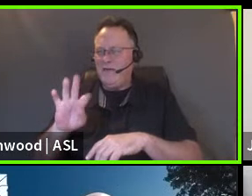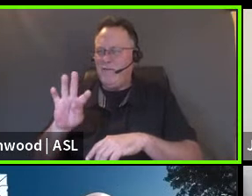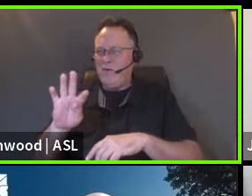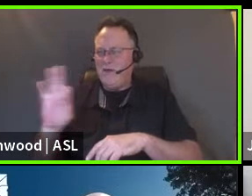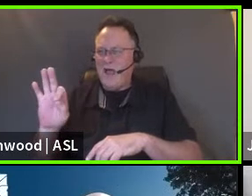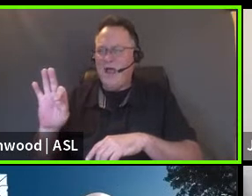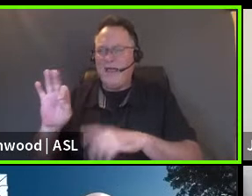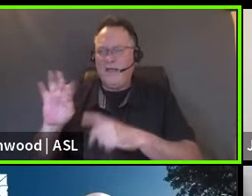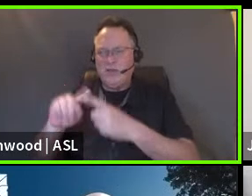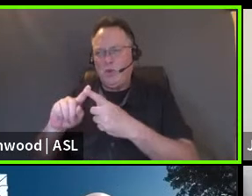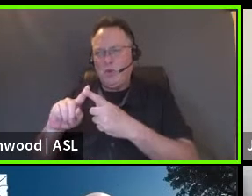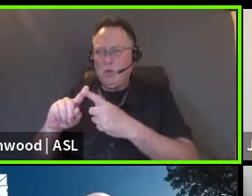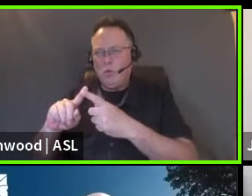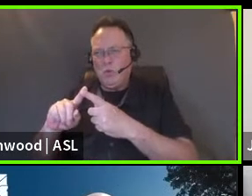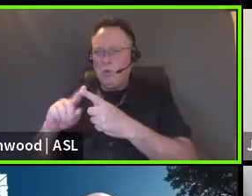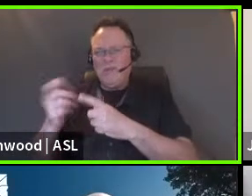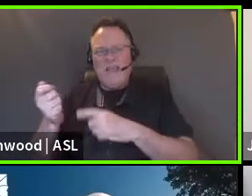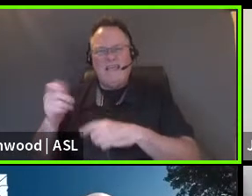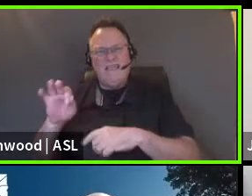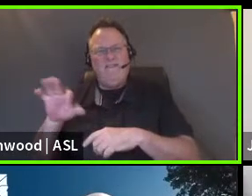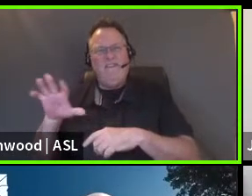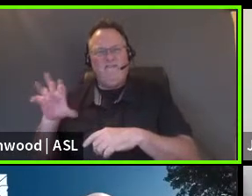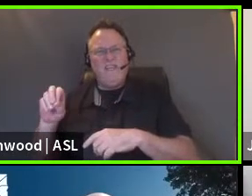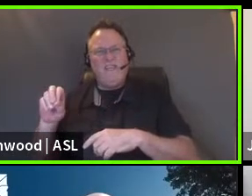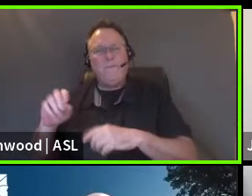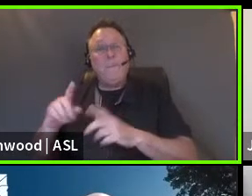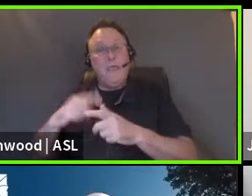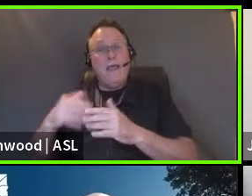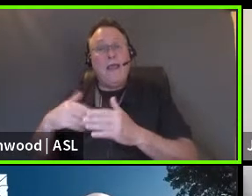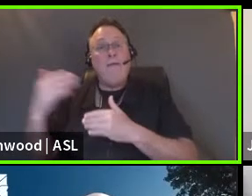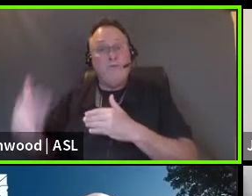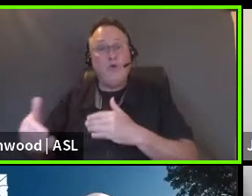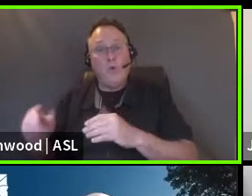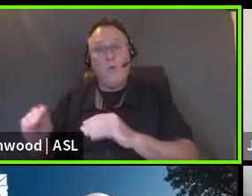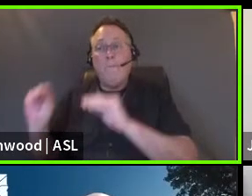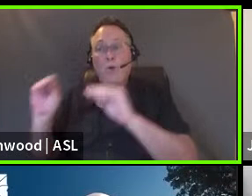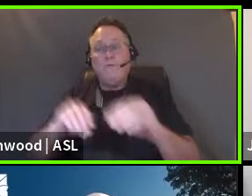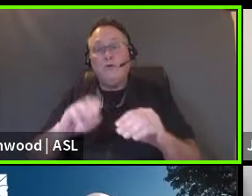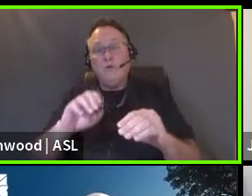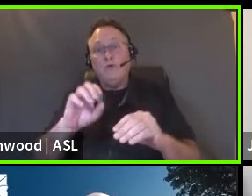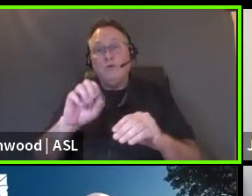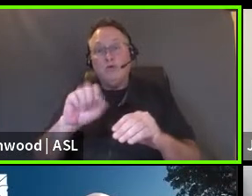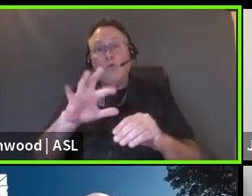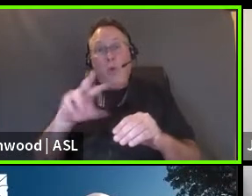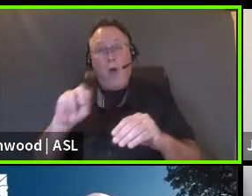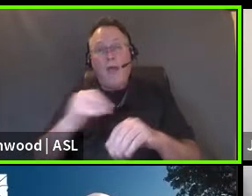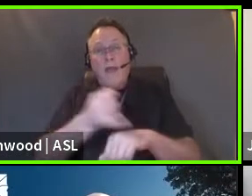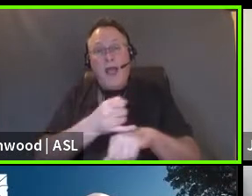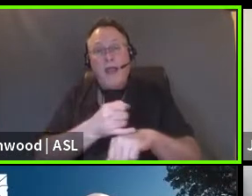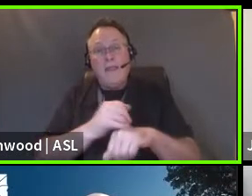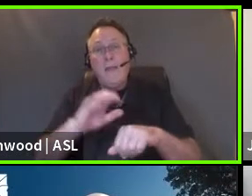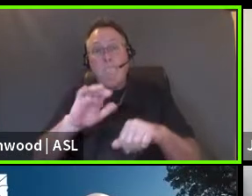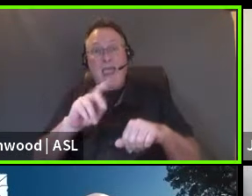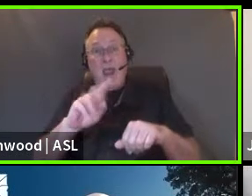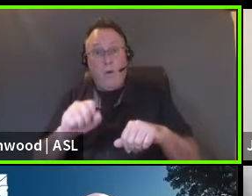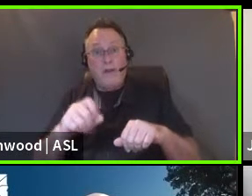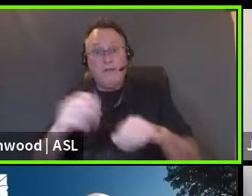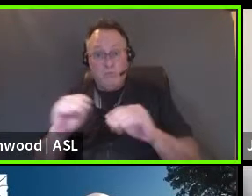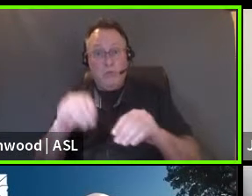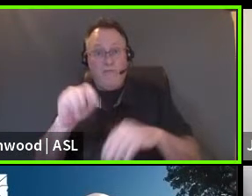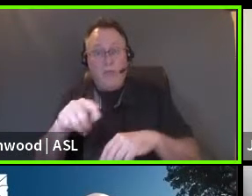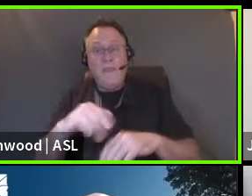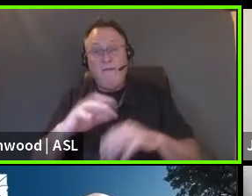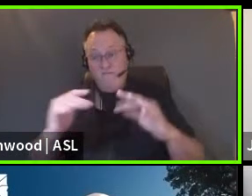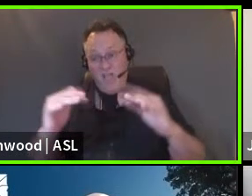1949 into early 1950. And then after that, we moved to Swan Island. Those barracks that we had lived in down there during that summer of the